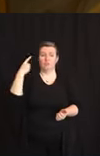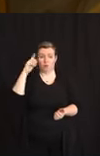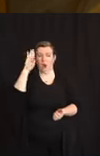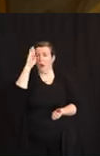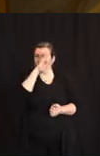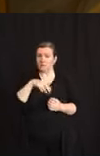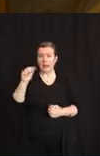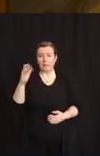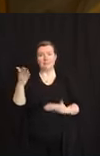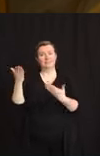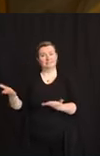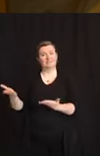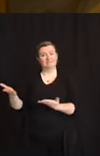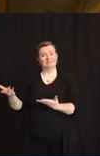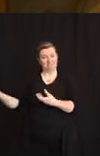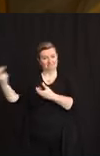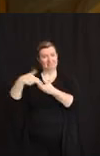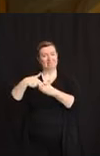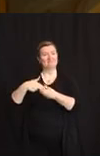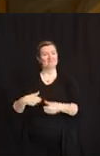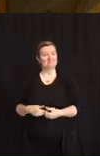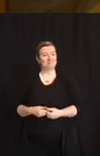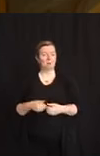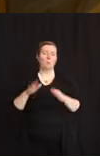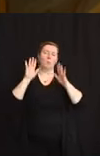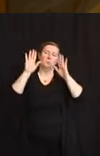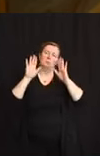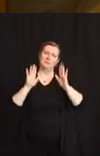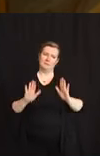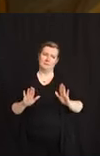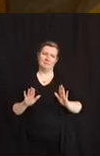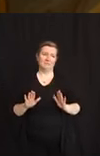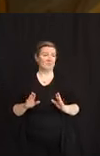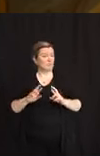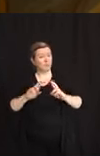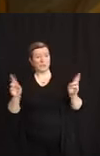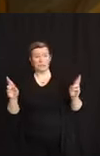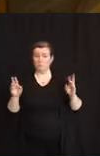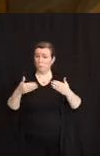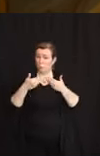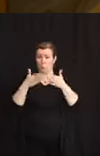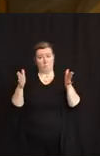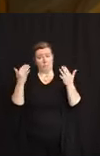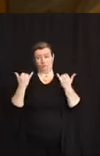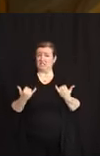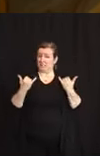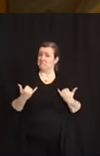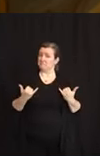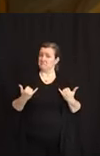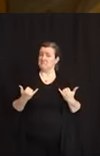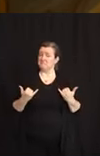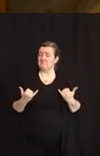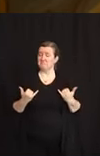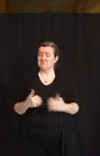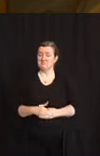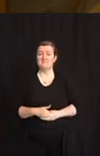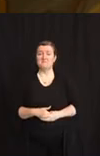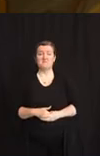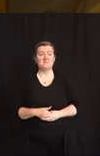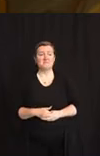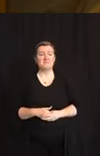as early as today. Our alternate care sites are increasing bed capacity and allowing our acute care hospitals